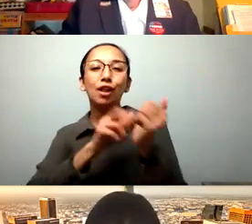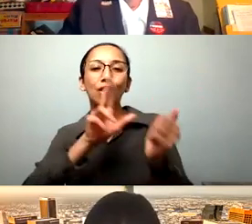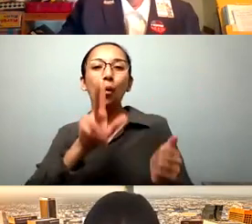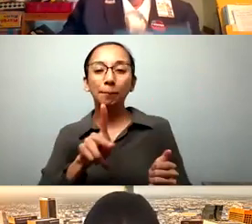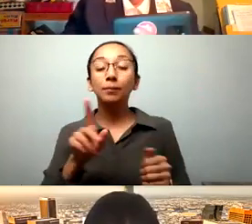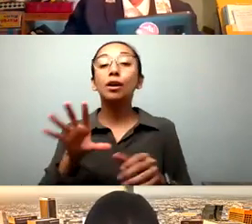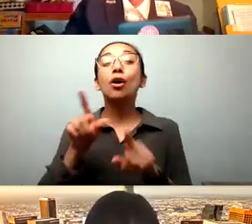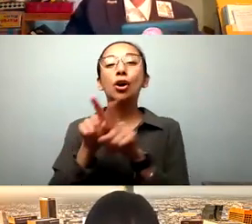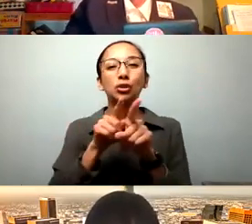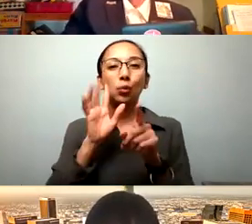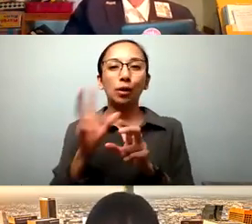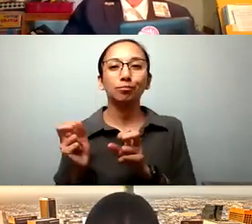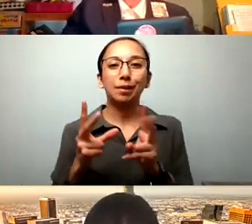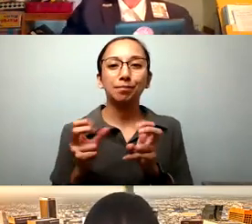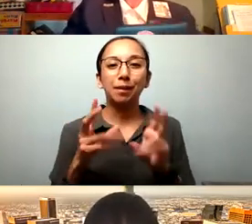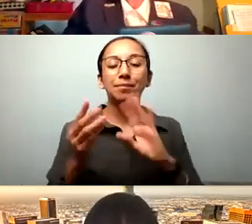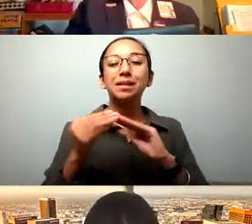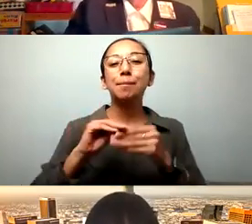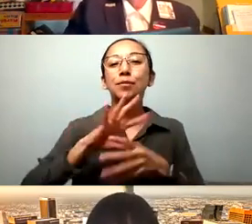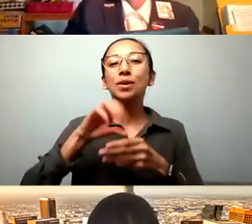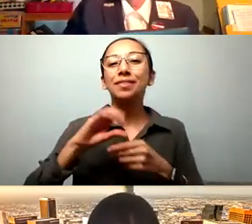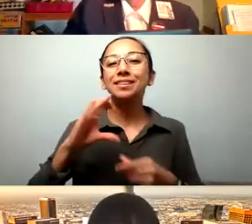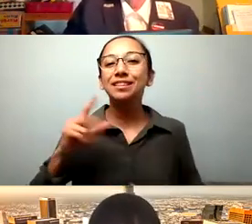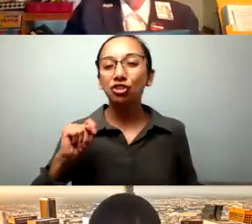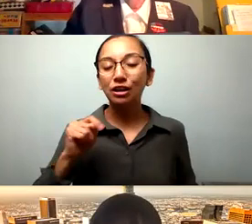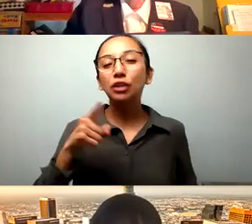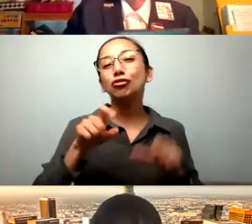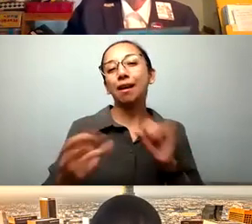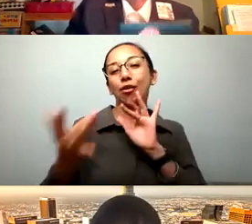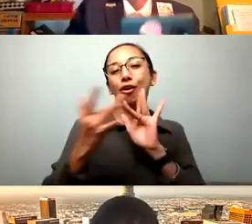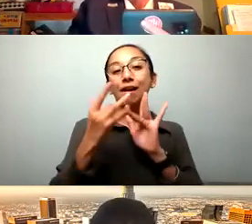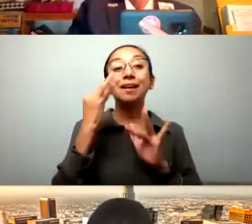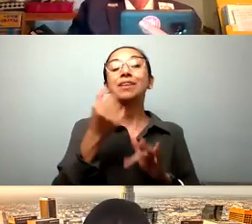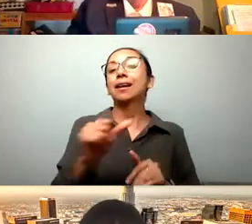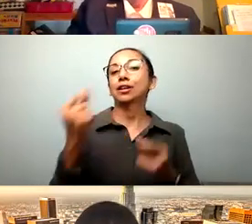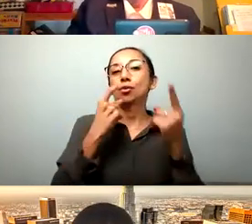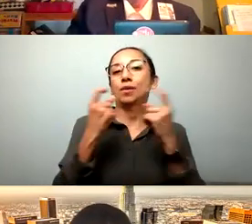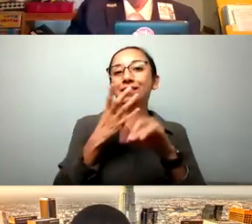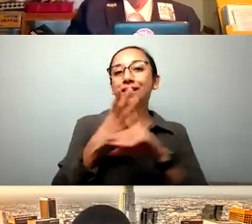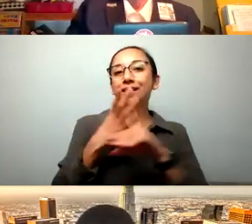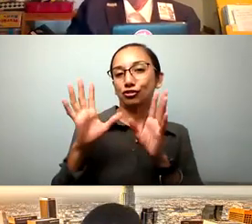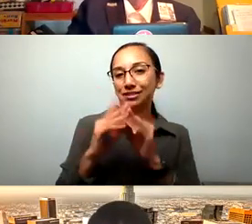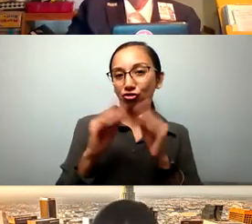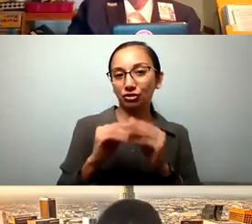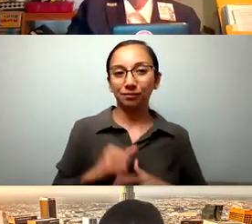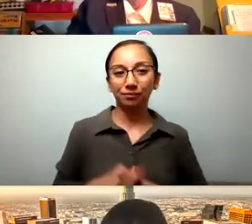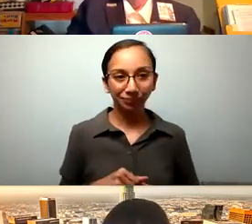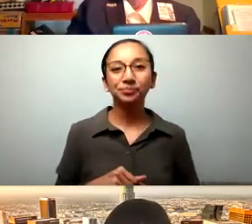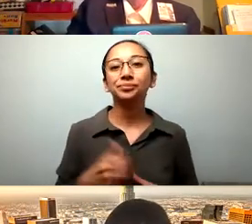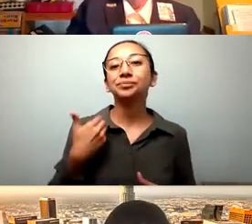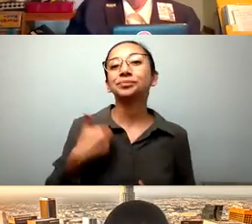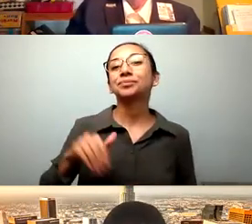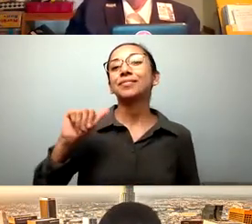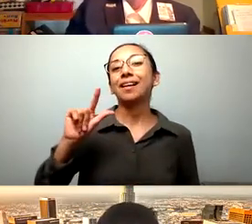as well for you to be able to contact us if you have questions after the session today. So my name's Allison. I'm the Chief Academic